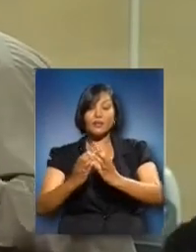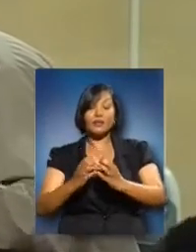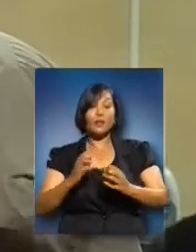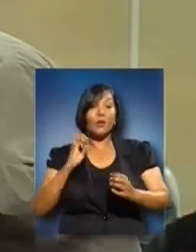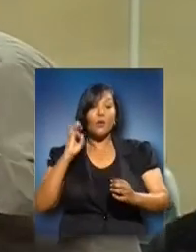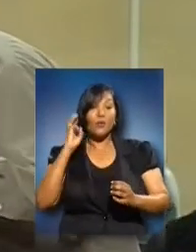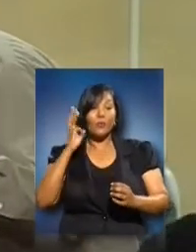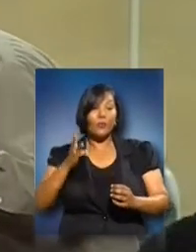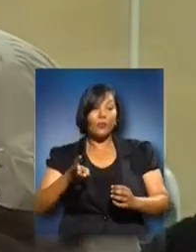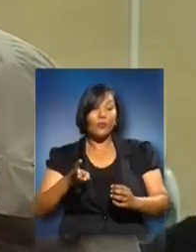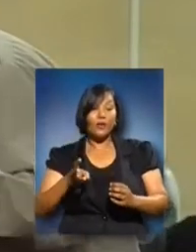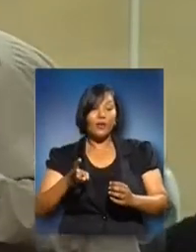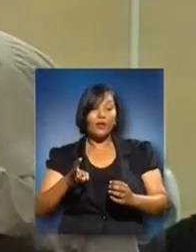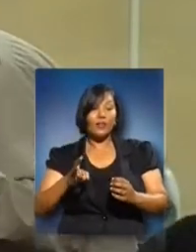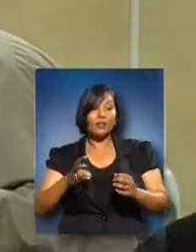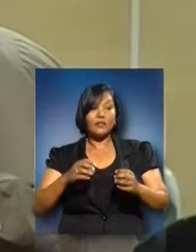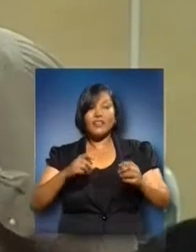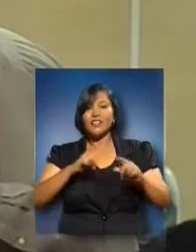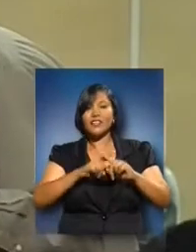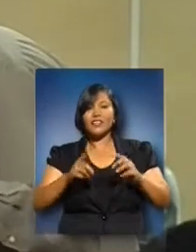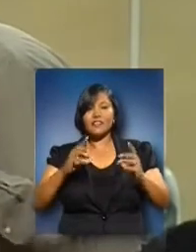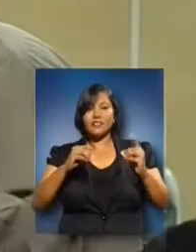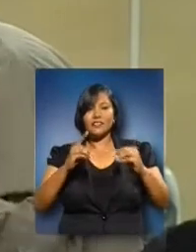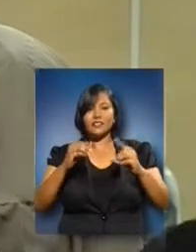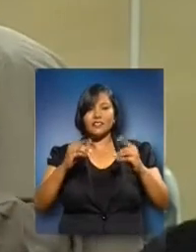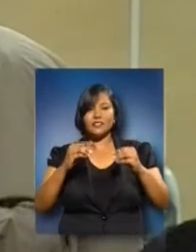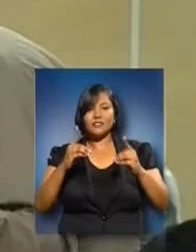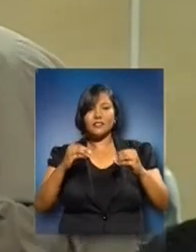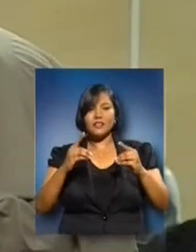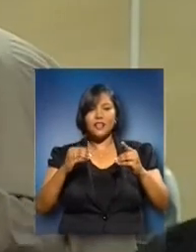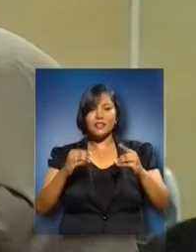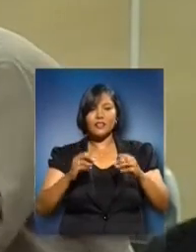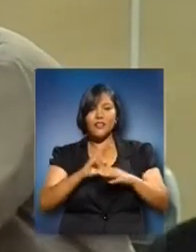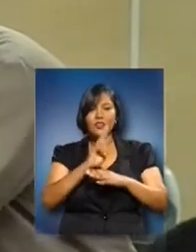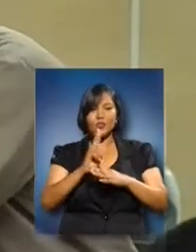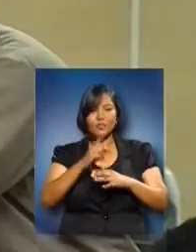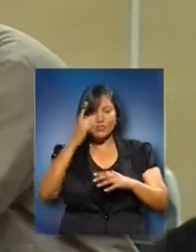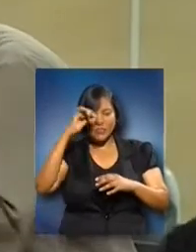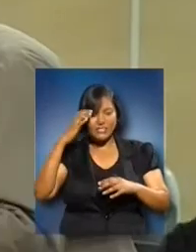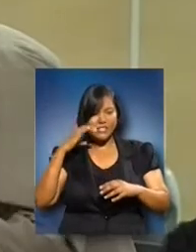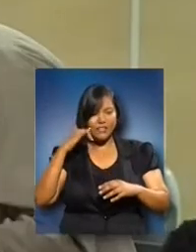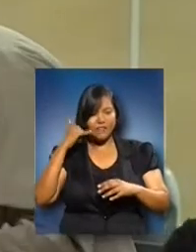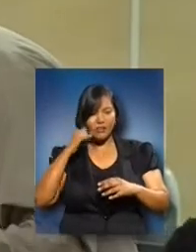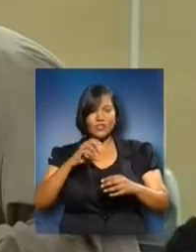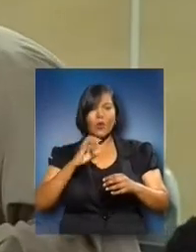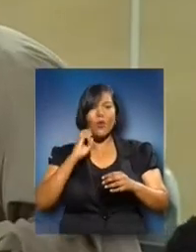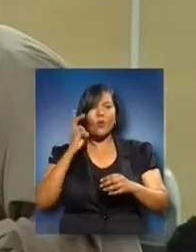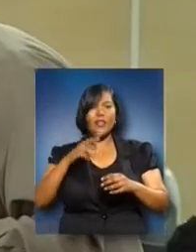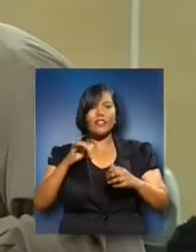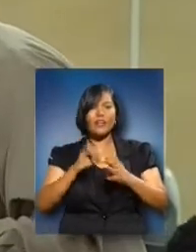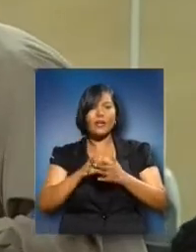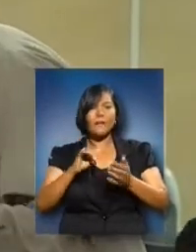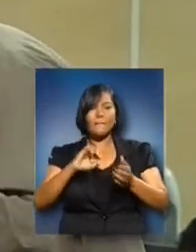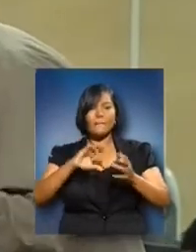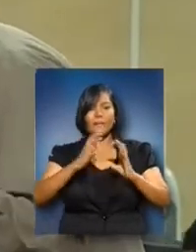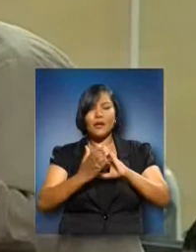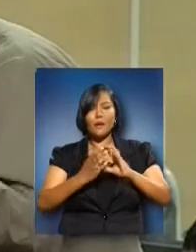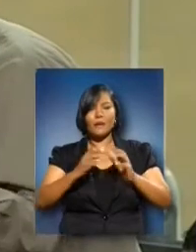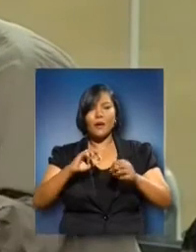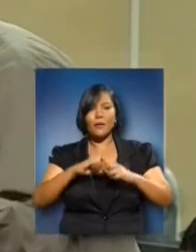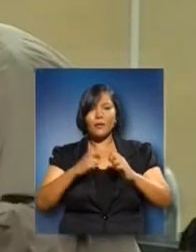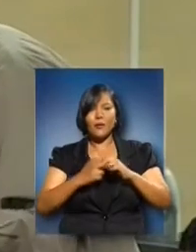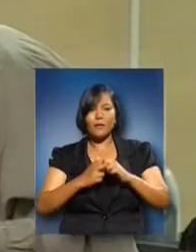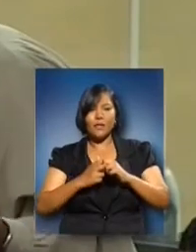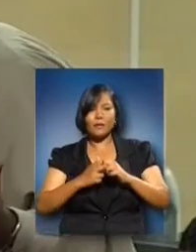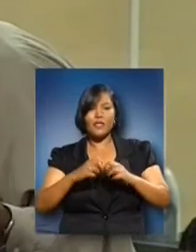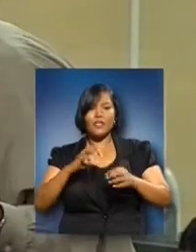the effect of the different frequencies that providers use with cell phones, how was that dealt with, or was it a factor